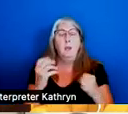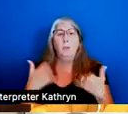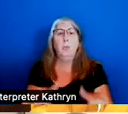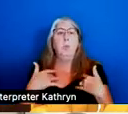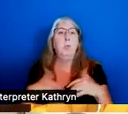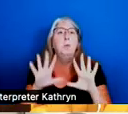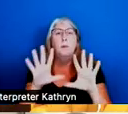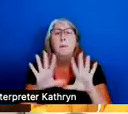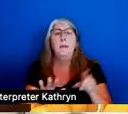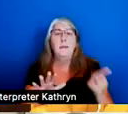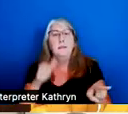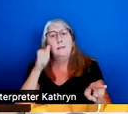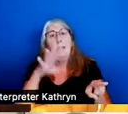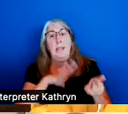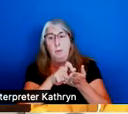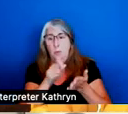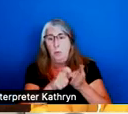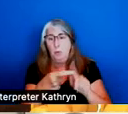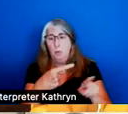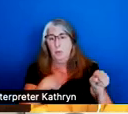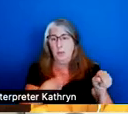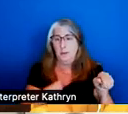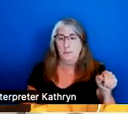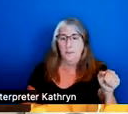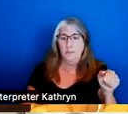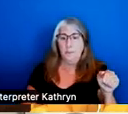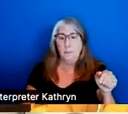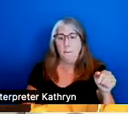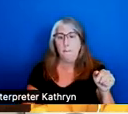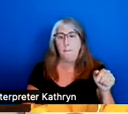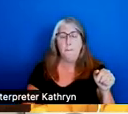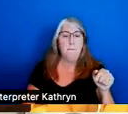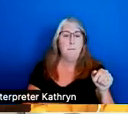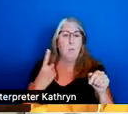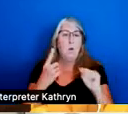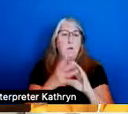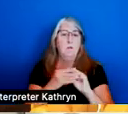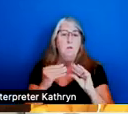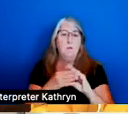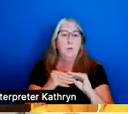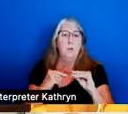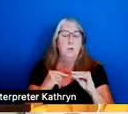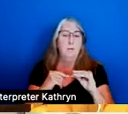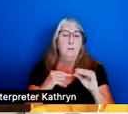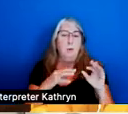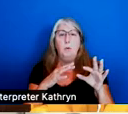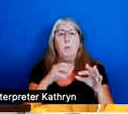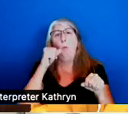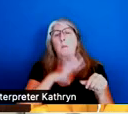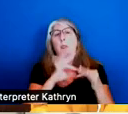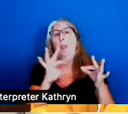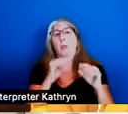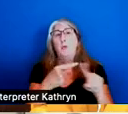amazing what this lady wrote. I'm not going to tell you the whole thing, but one of these beautiful words that she